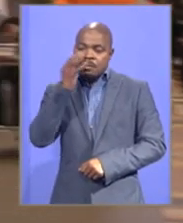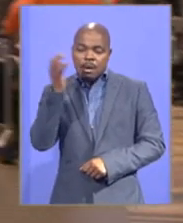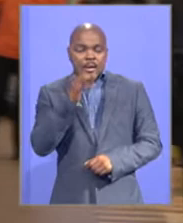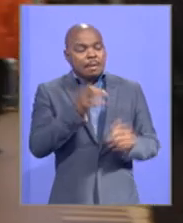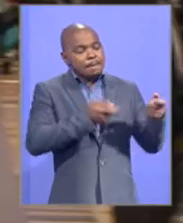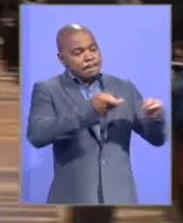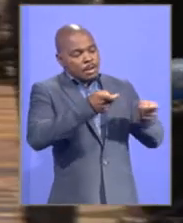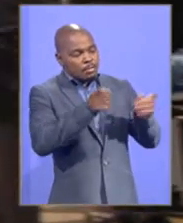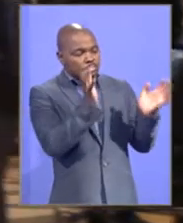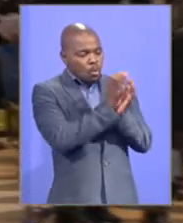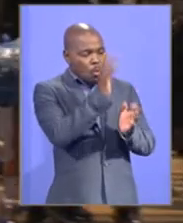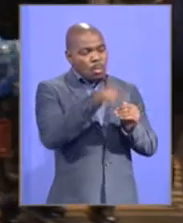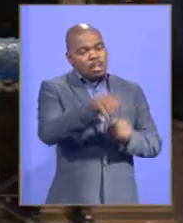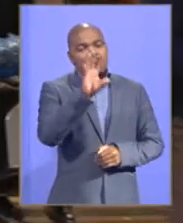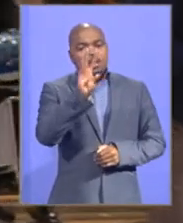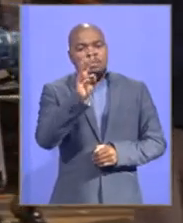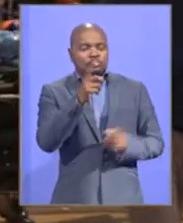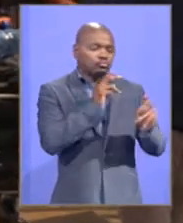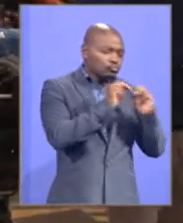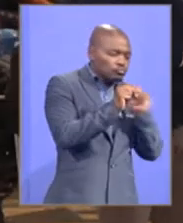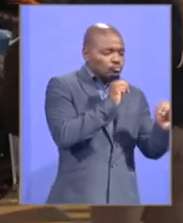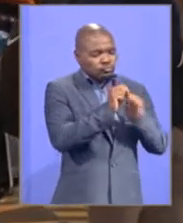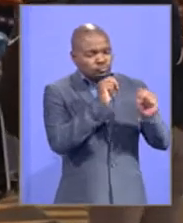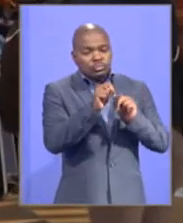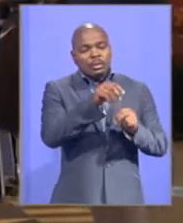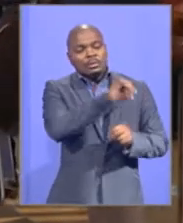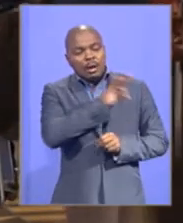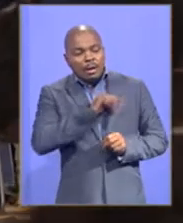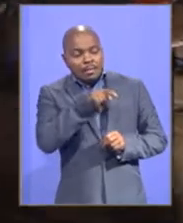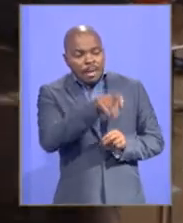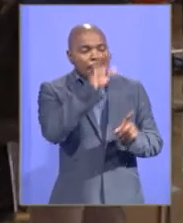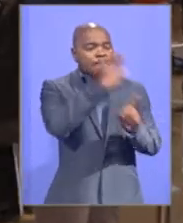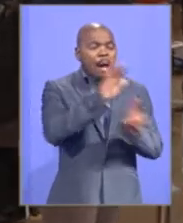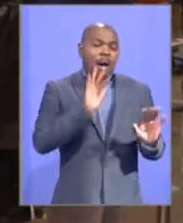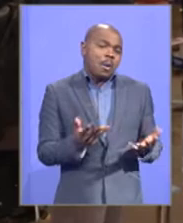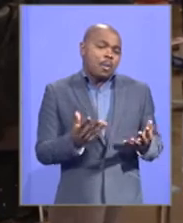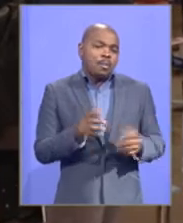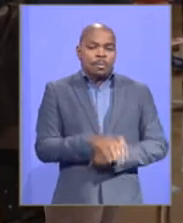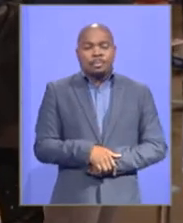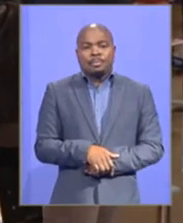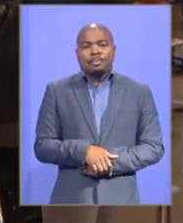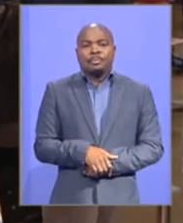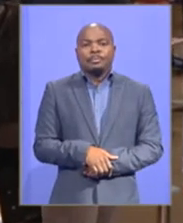ba Com-Air ka labone go rerisana ka mokgwa o badiri ba tlileng go amiwa ke go tswalelwa ga setheo.